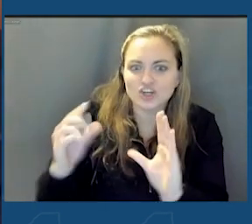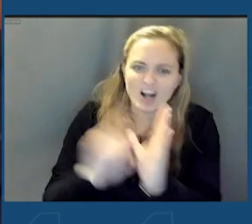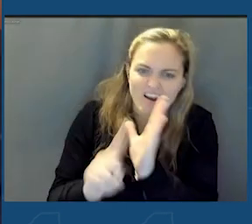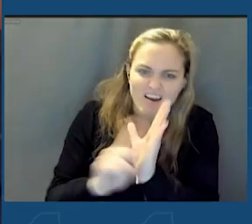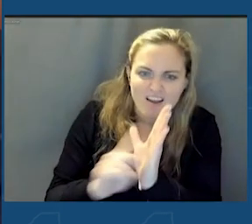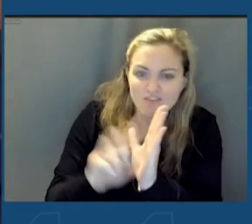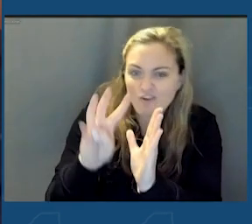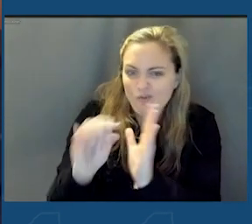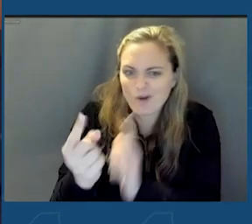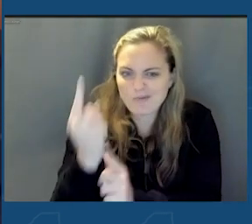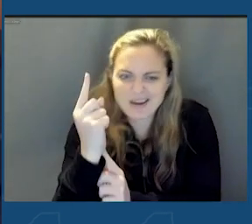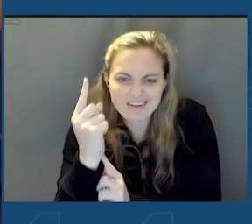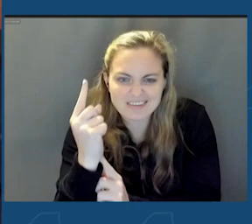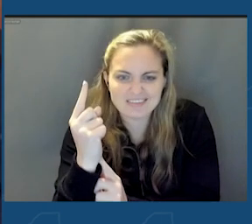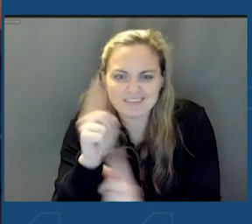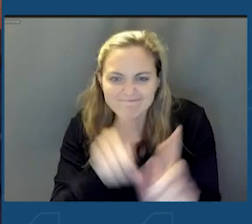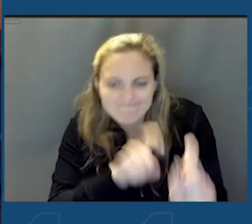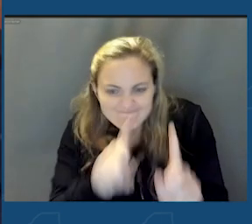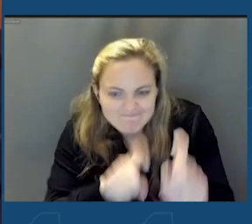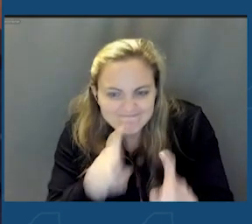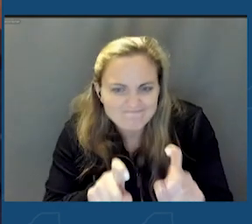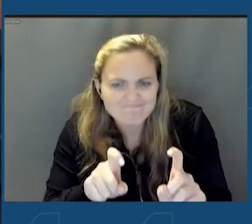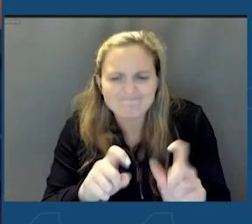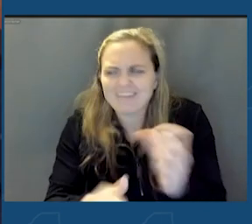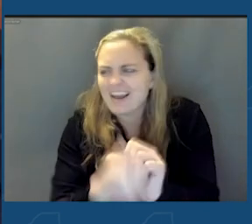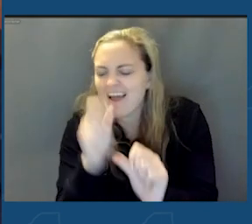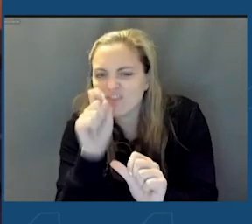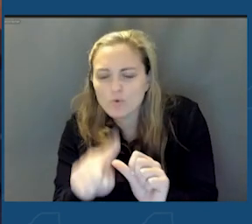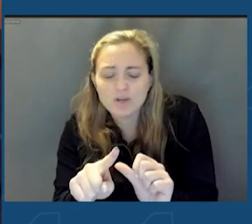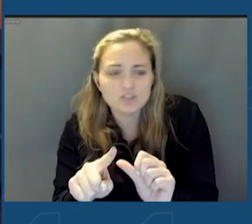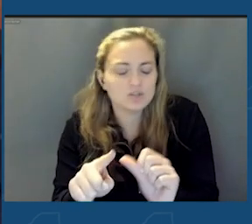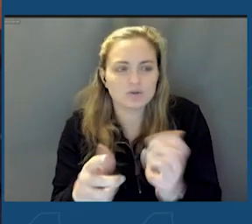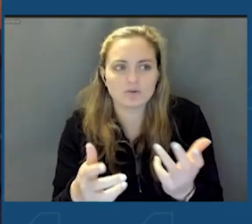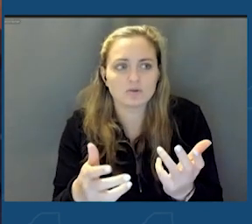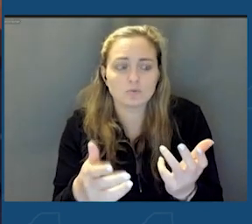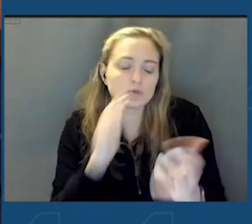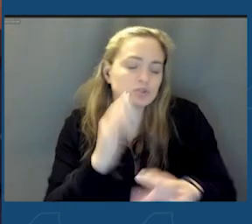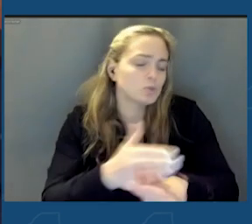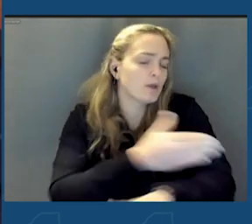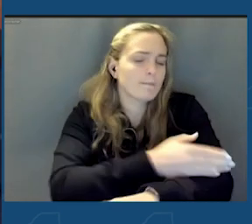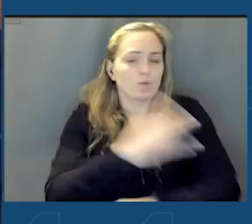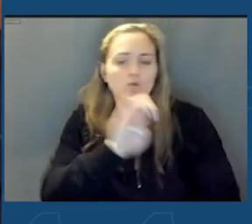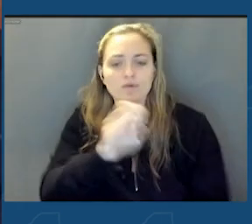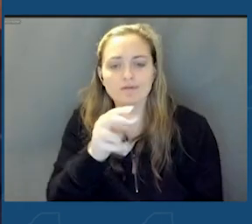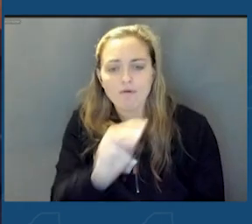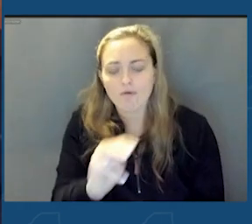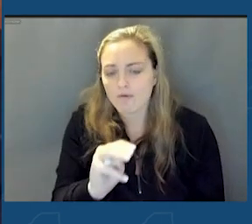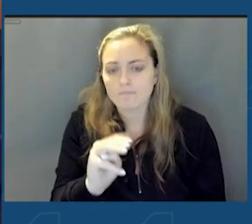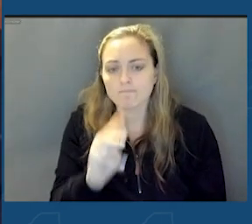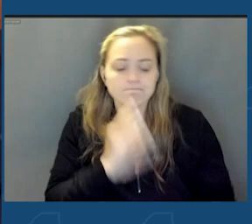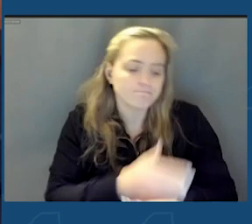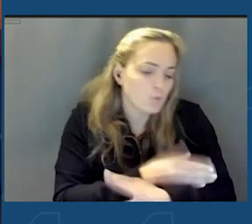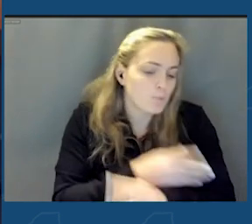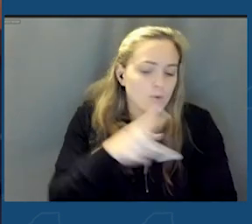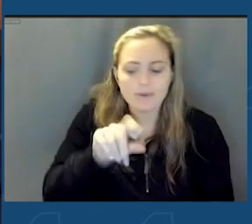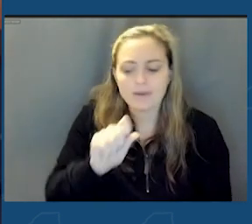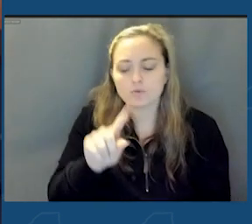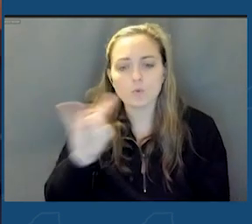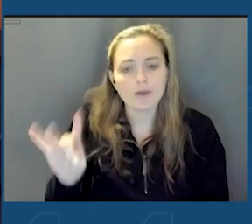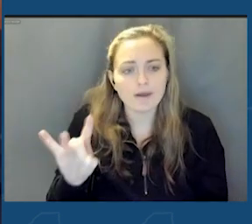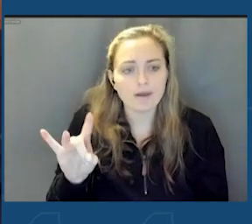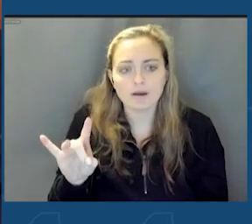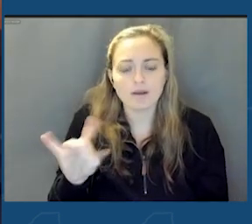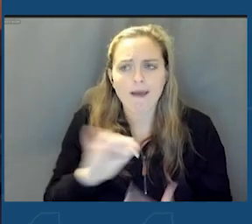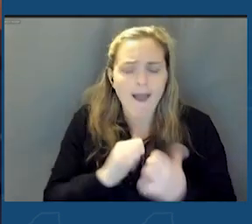40 minutes. I mean, and every question was the betterment of East Harlem, the betterment of PS 108. How can we go